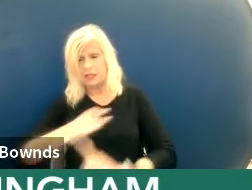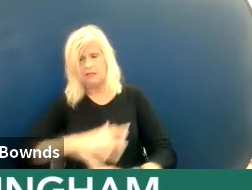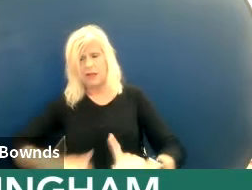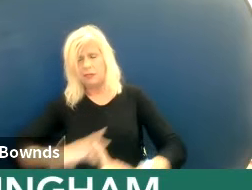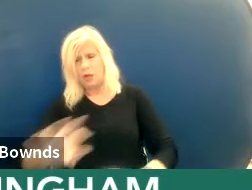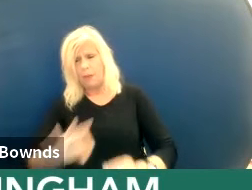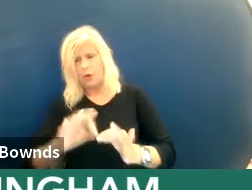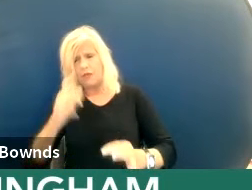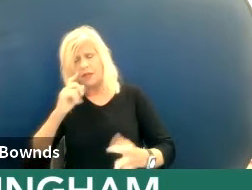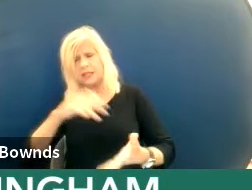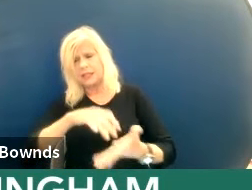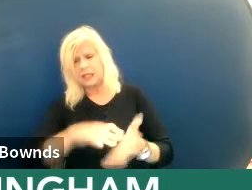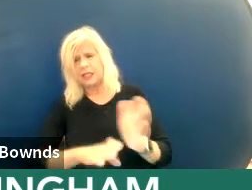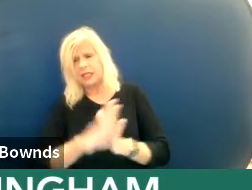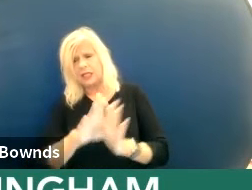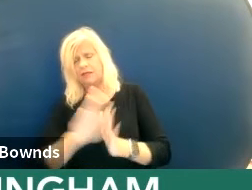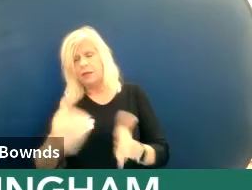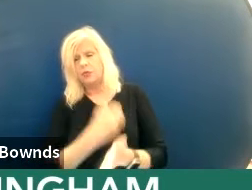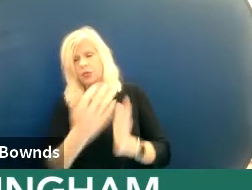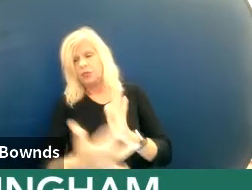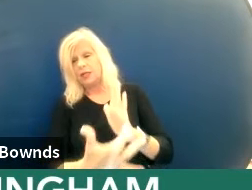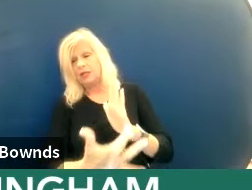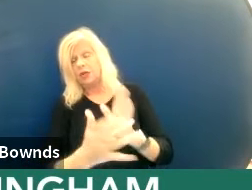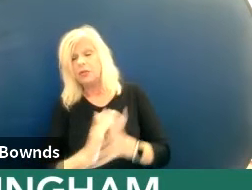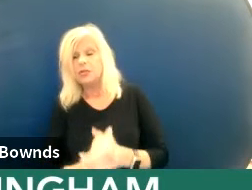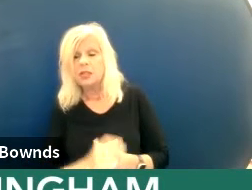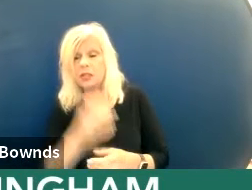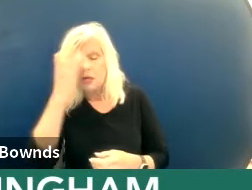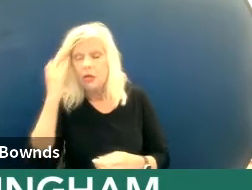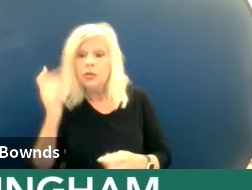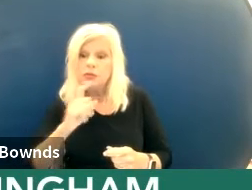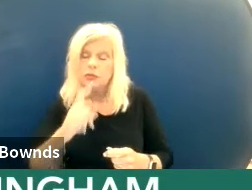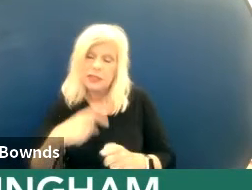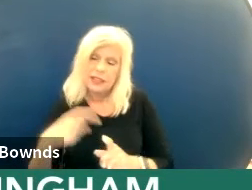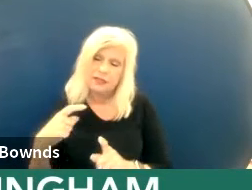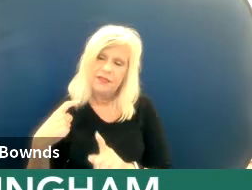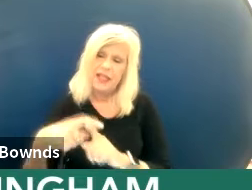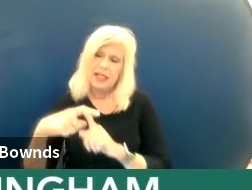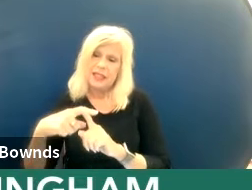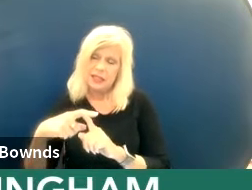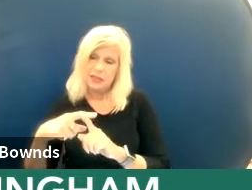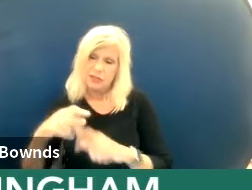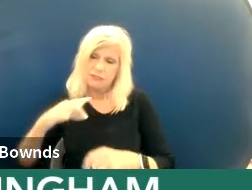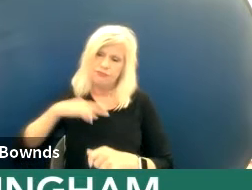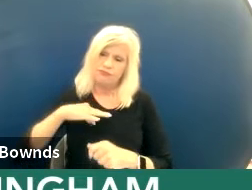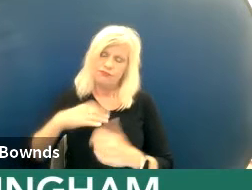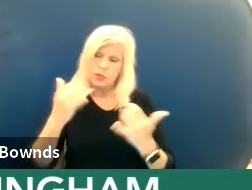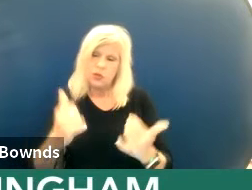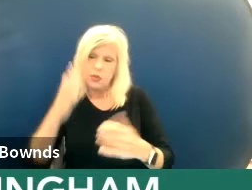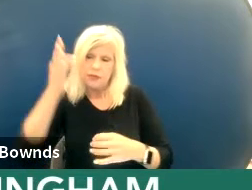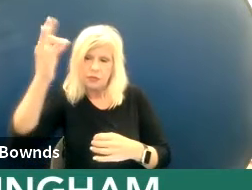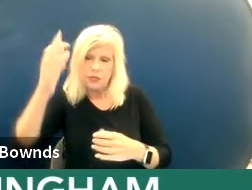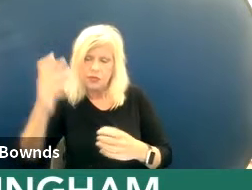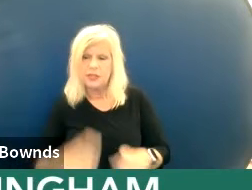for studying and developing new technology and is a real advantage that adds to the current and the future success of